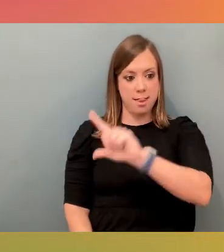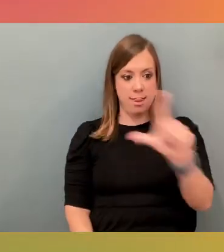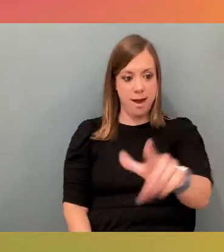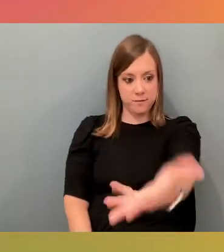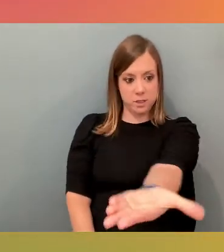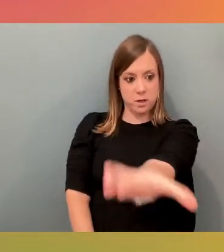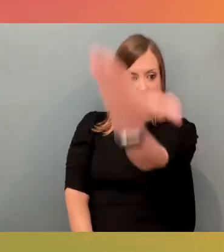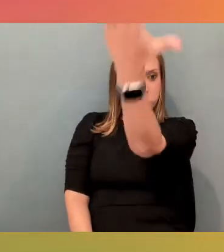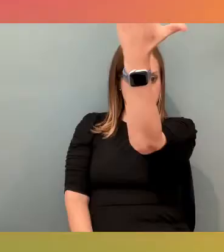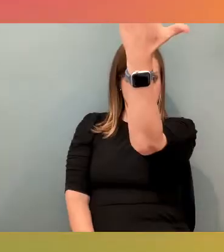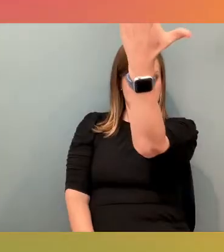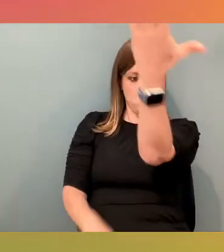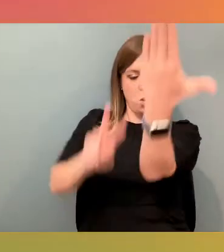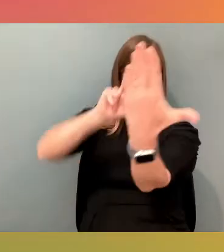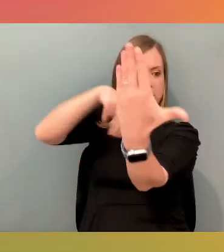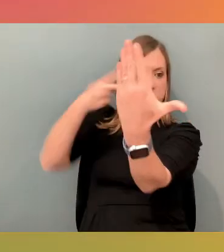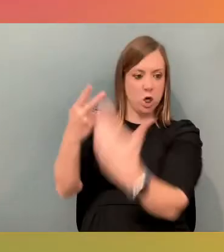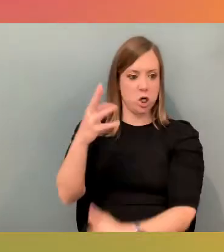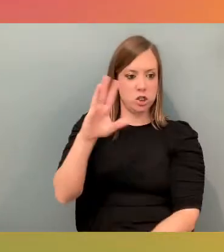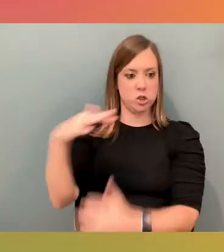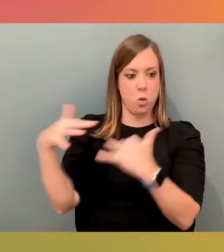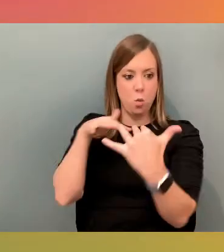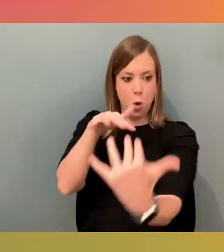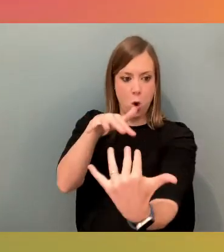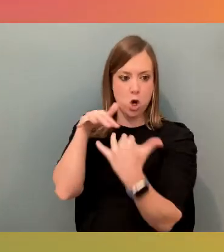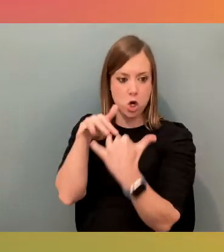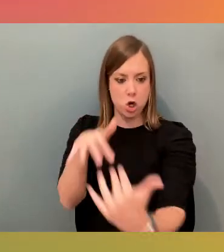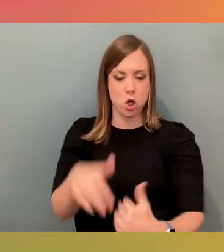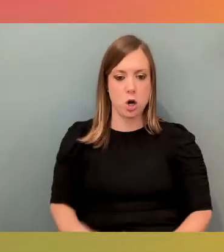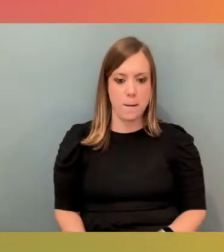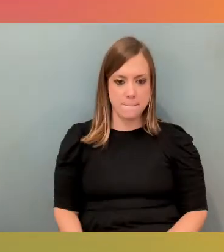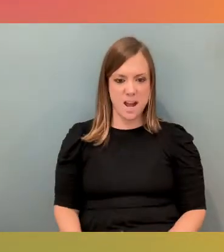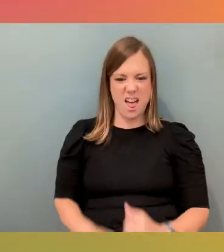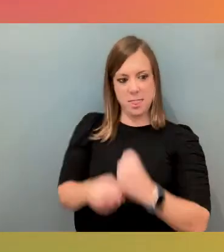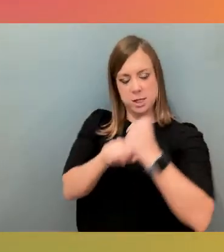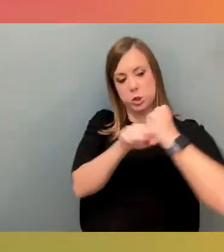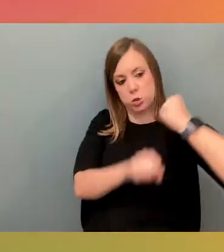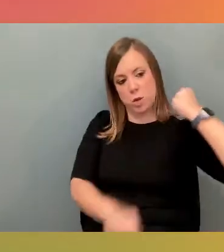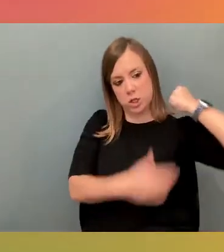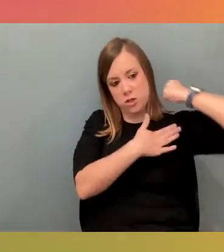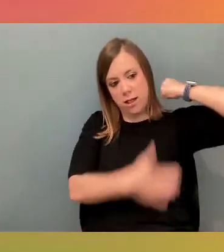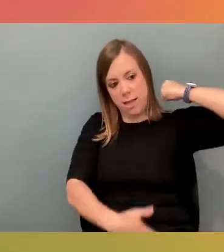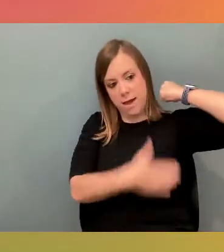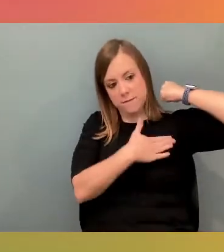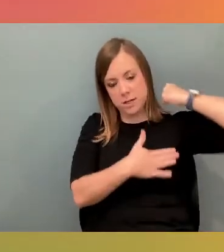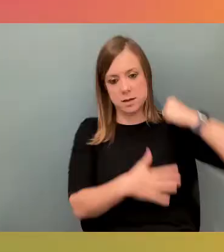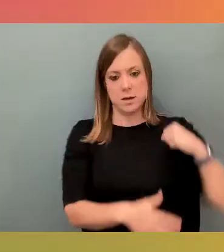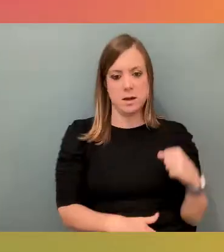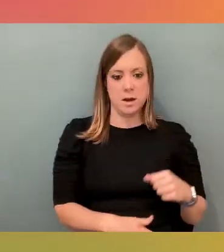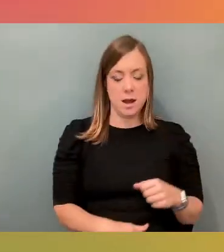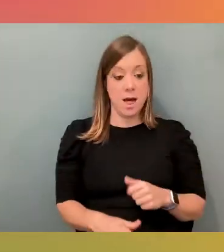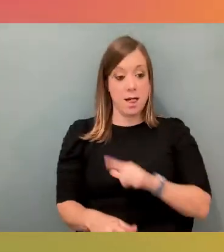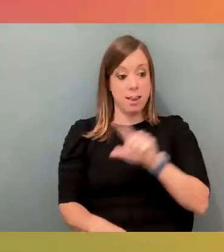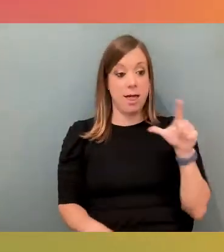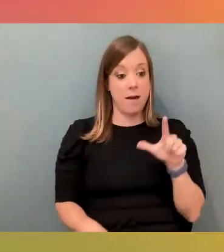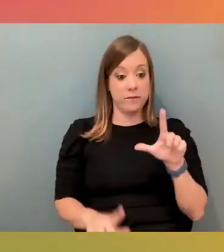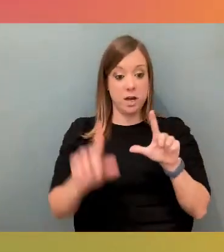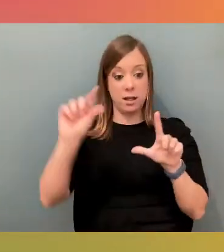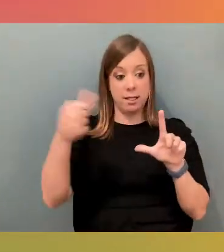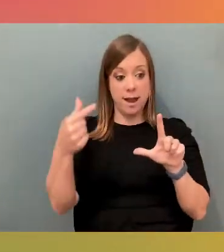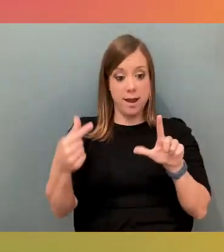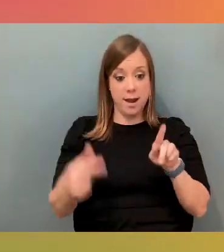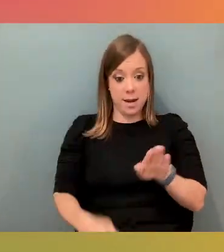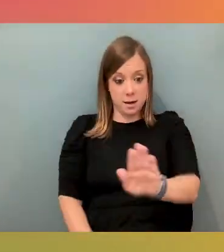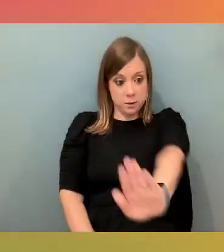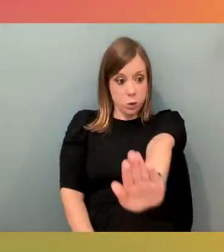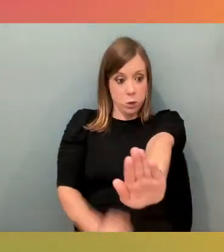breath, find length through the left side of the body. Exhale, straighten that left leg. Inhale, lengthen the